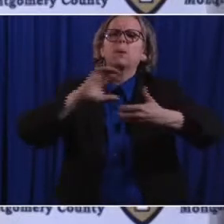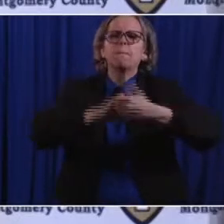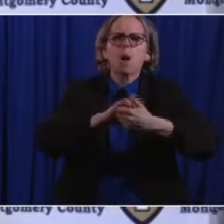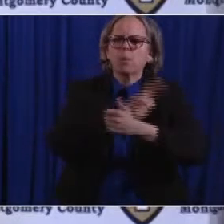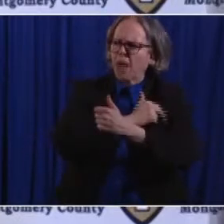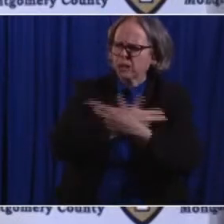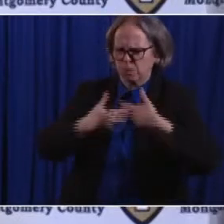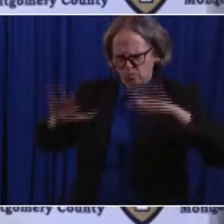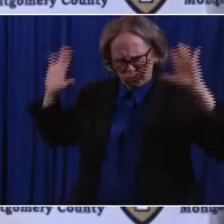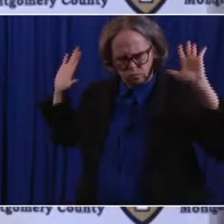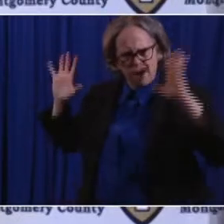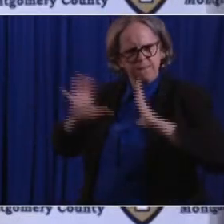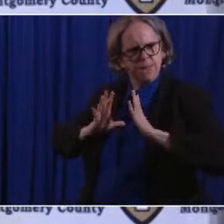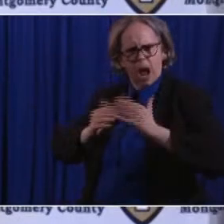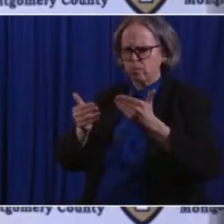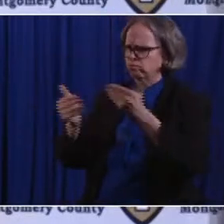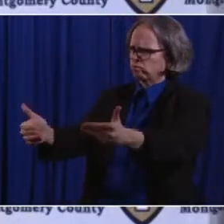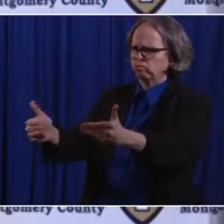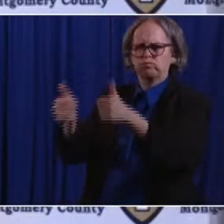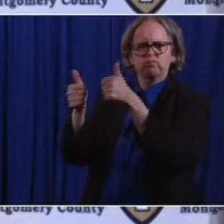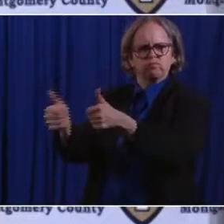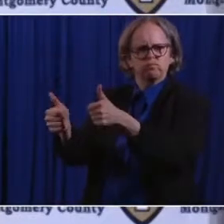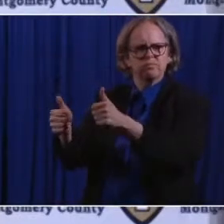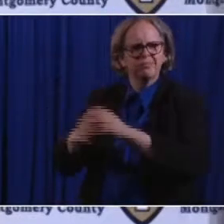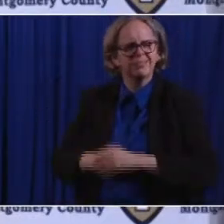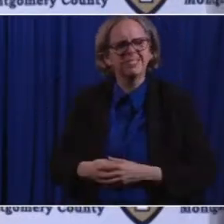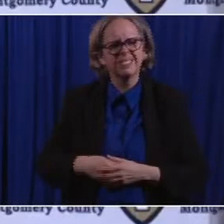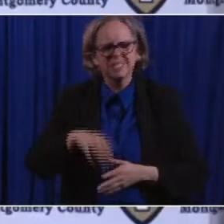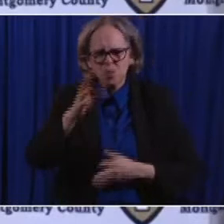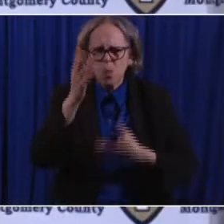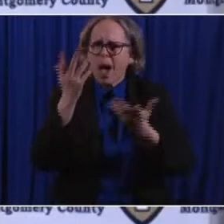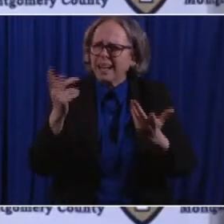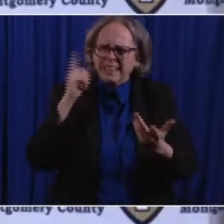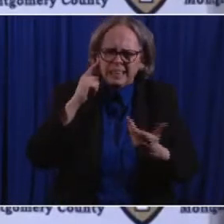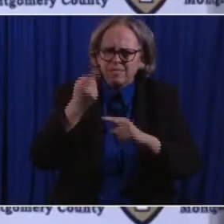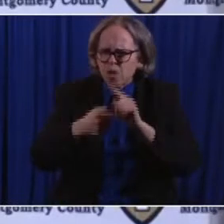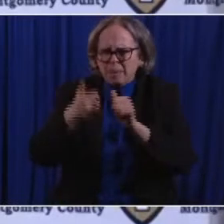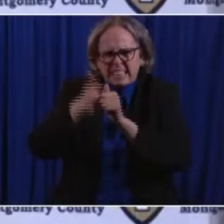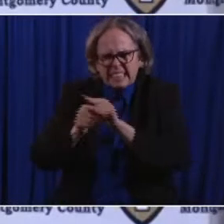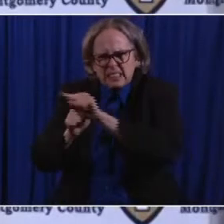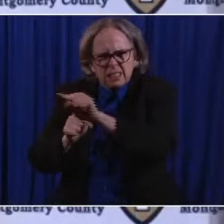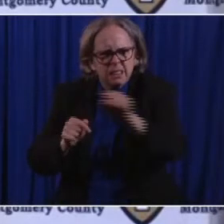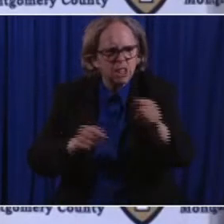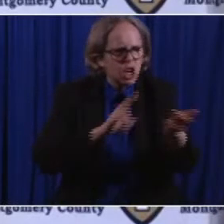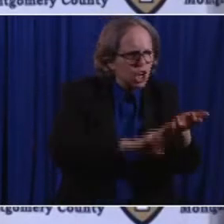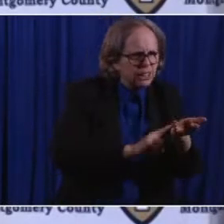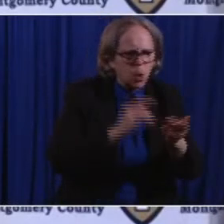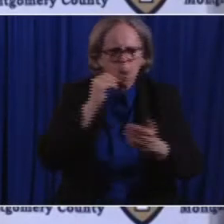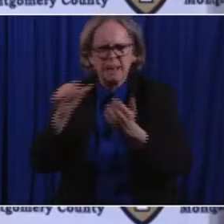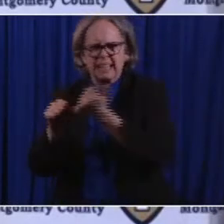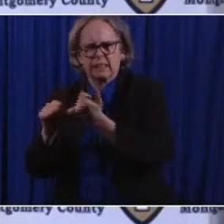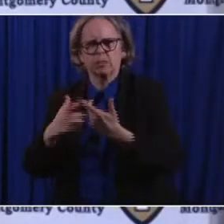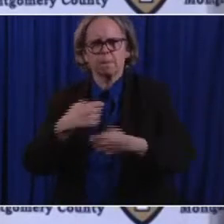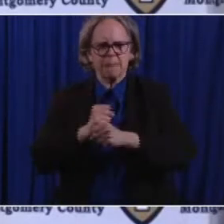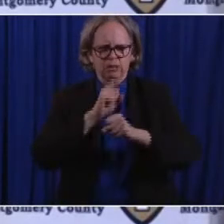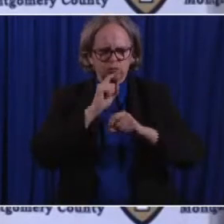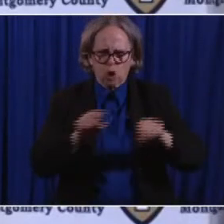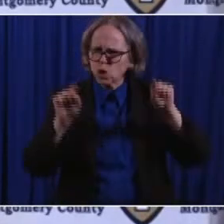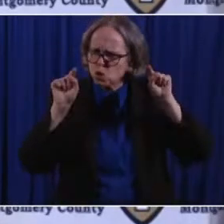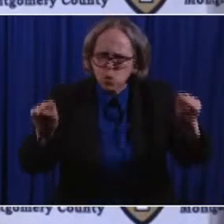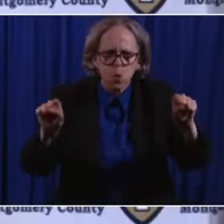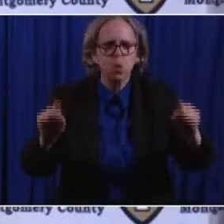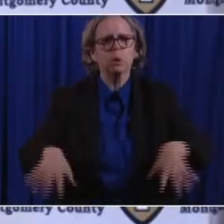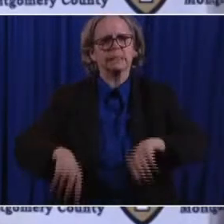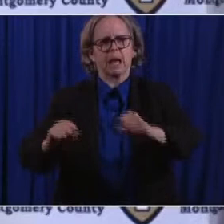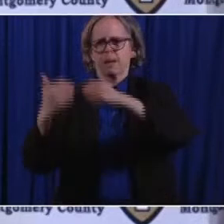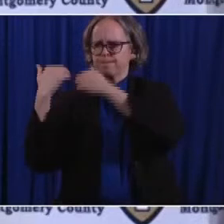fine too. The only thing that we really want to make sure is that they do, in fact, everybody in these nursing homes continue to be able